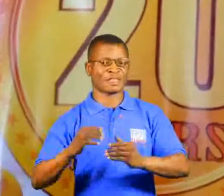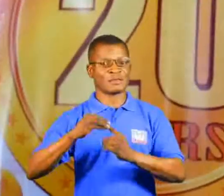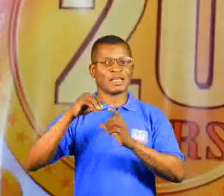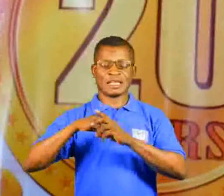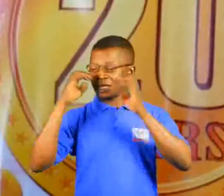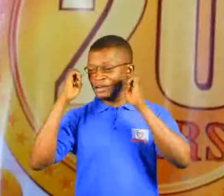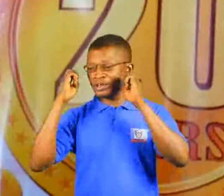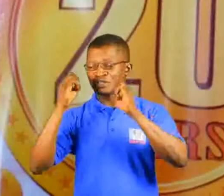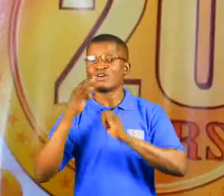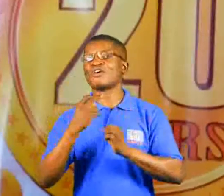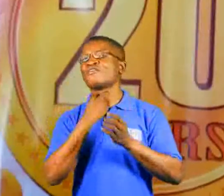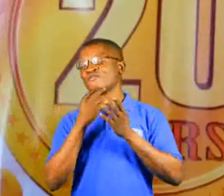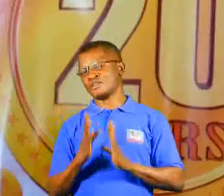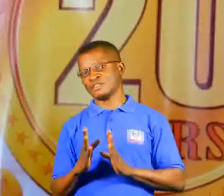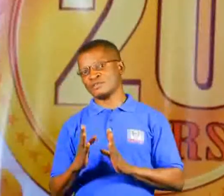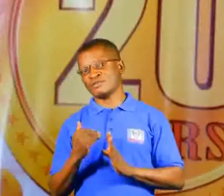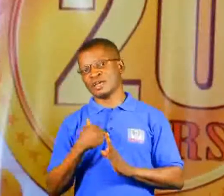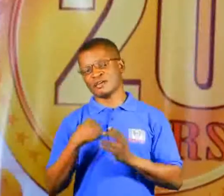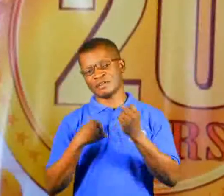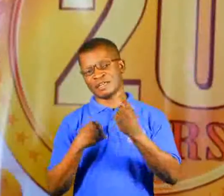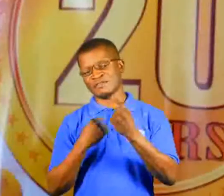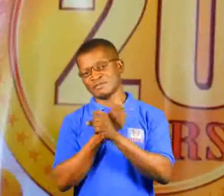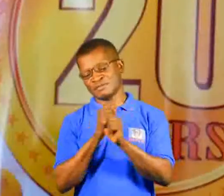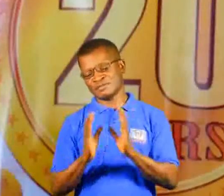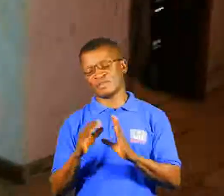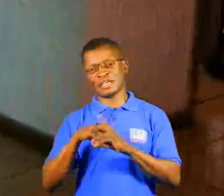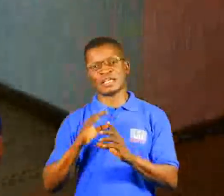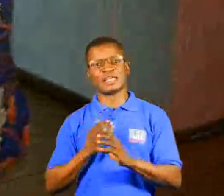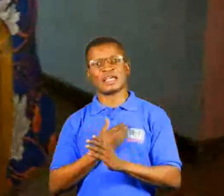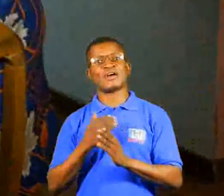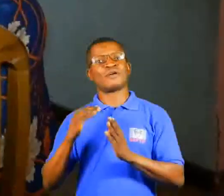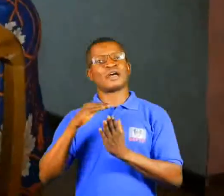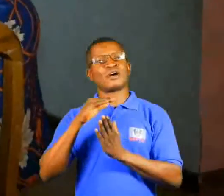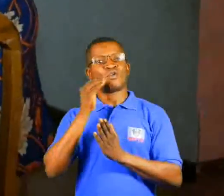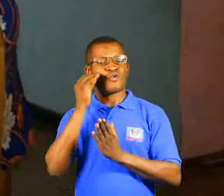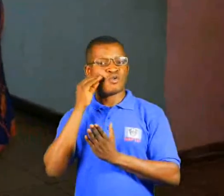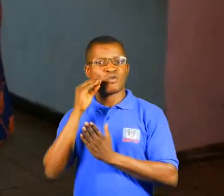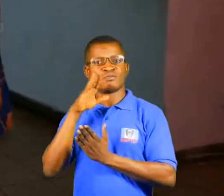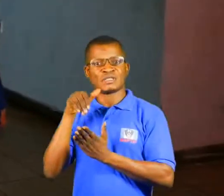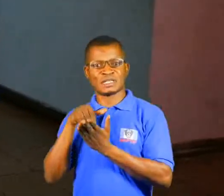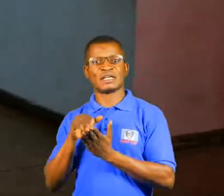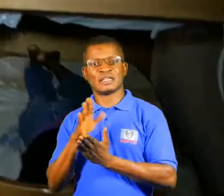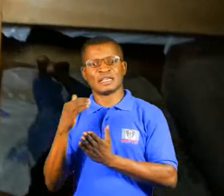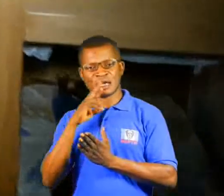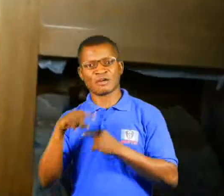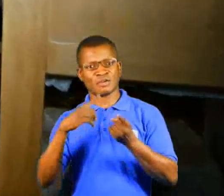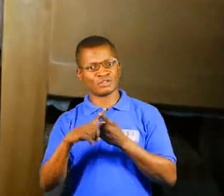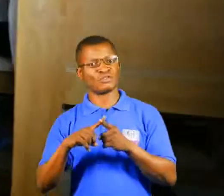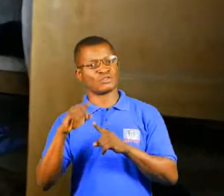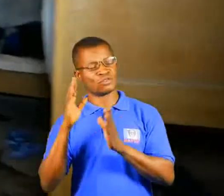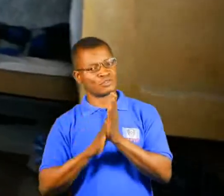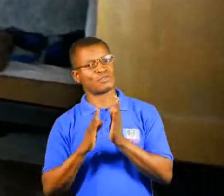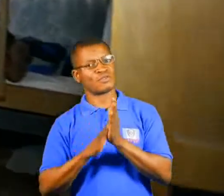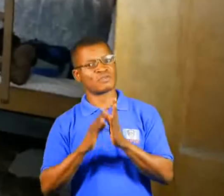with NAPTIP in the education of victims. We have 11 survivors in our shelter that they are receiving